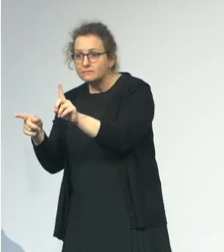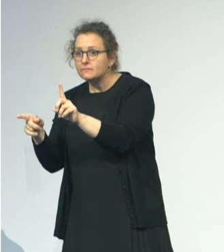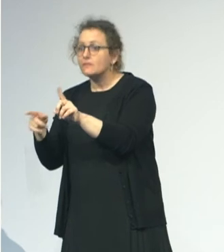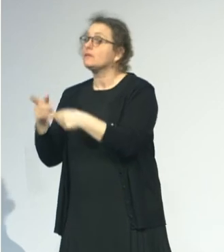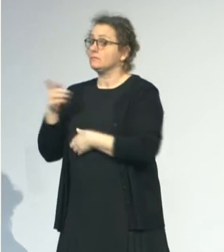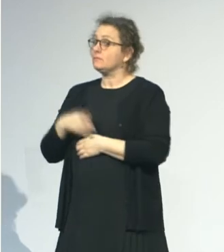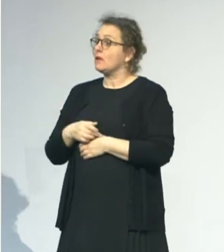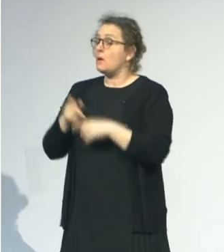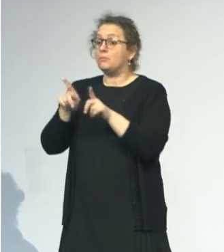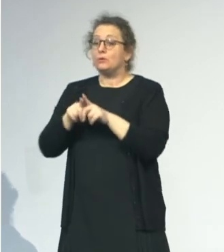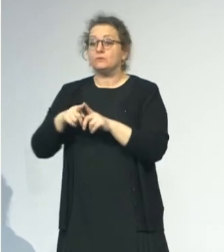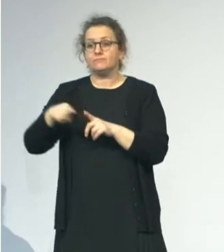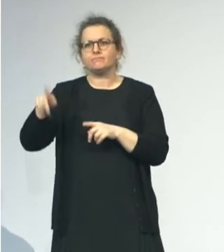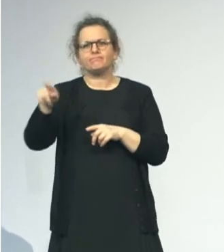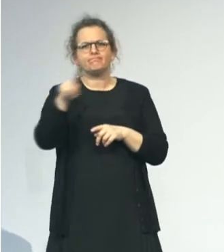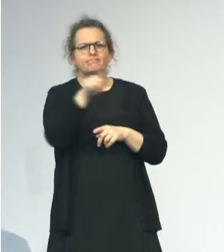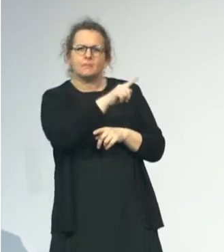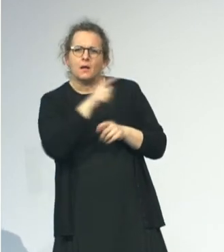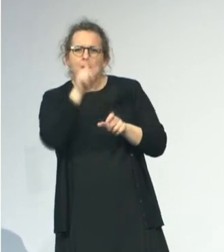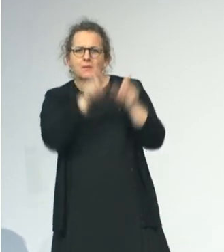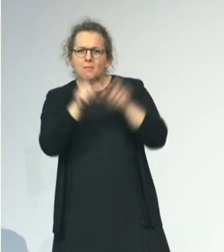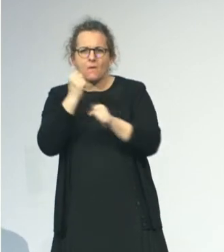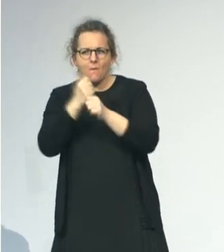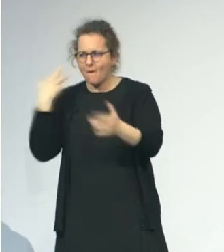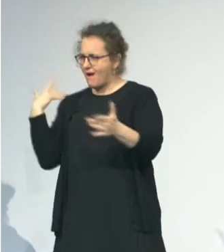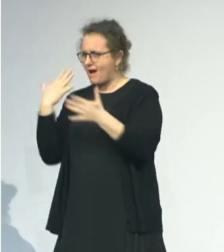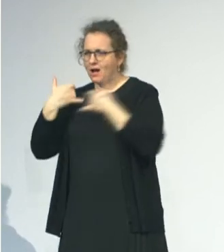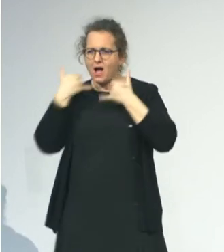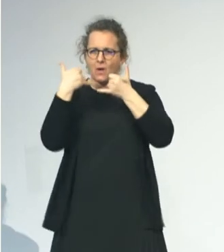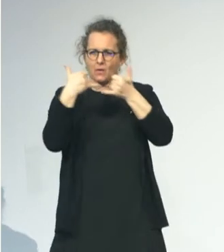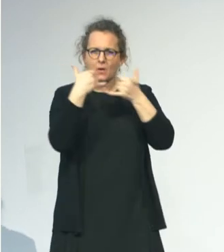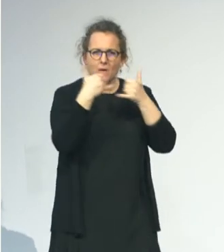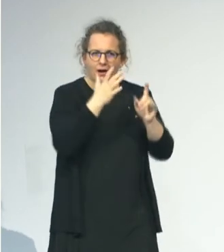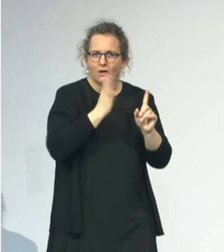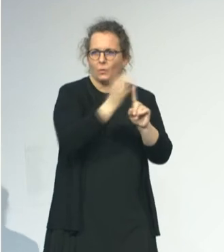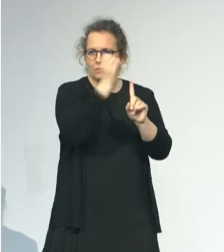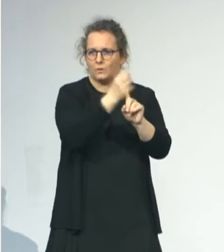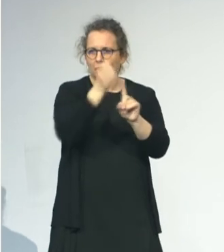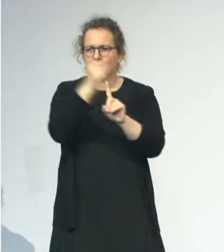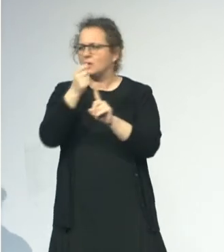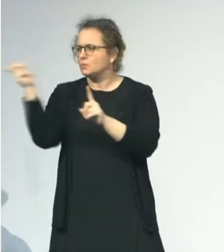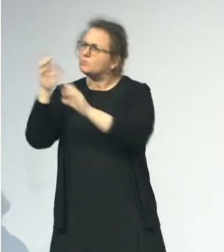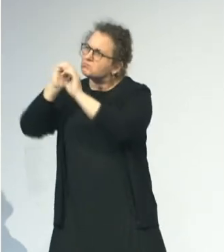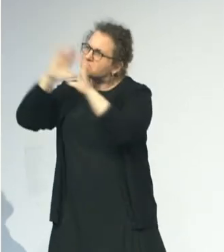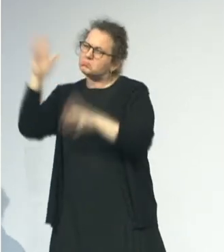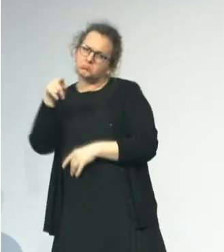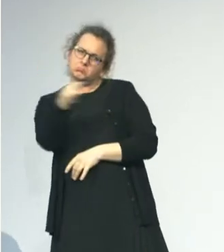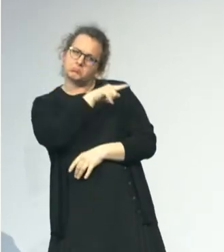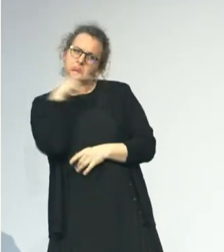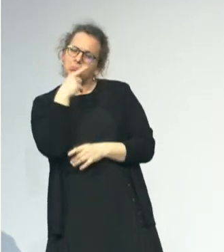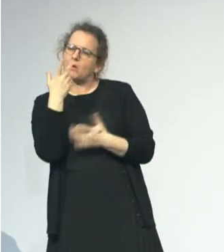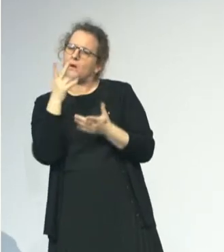of their projects following their success, or indeed successes, because some have won more than one